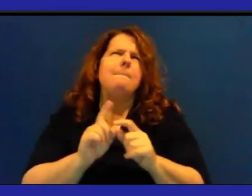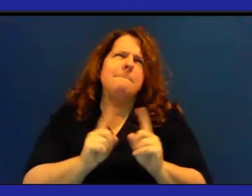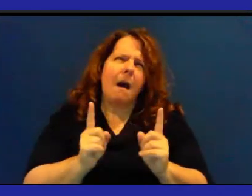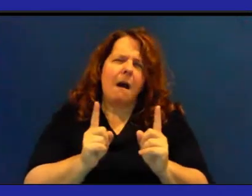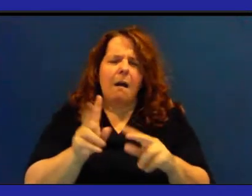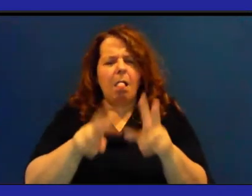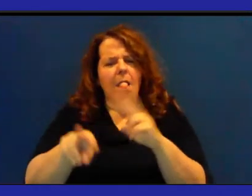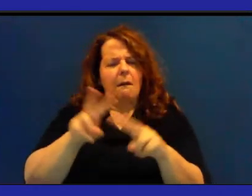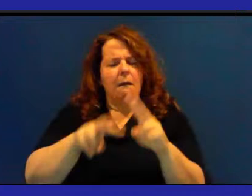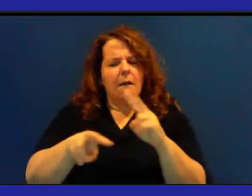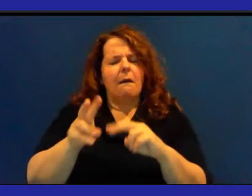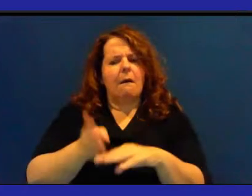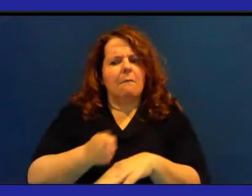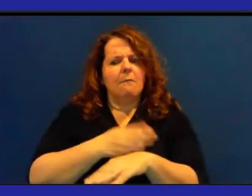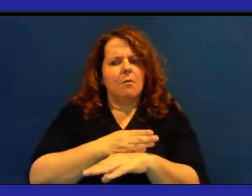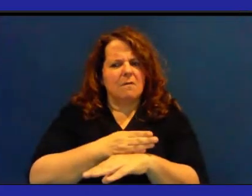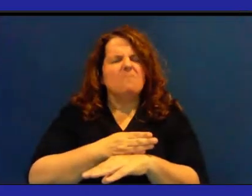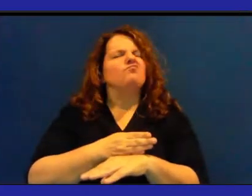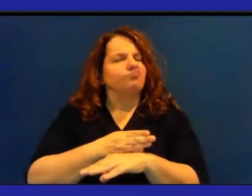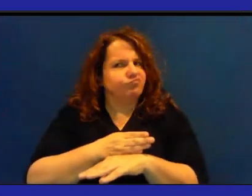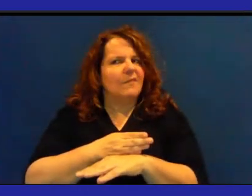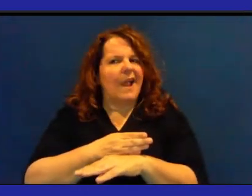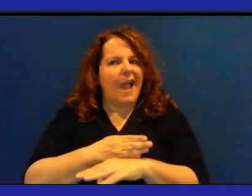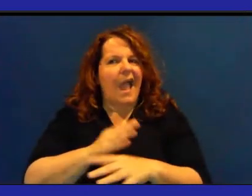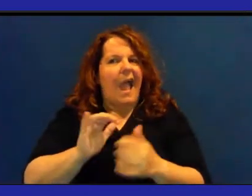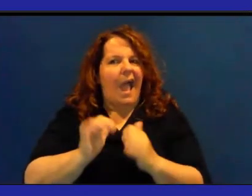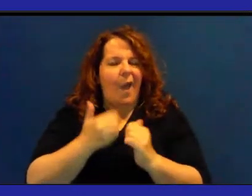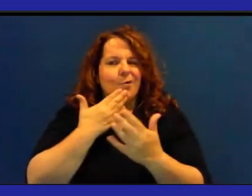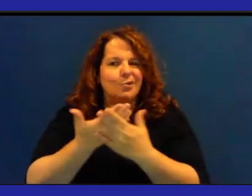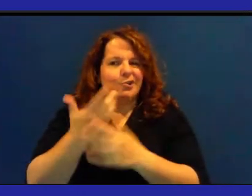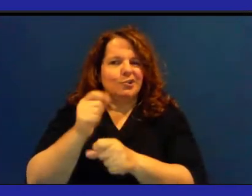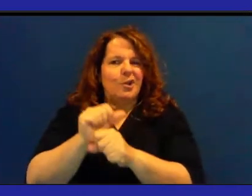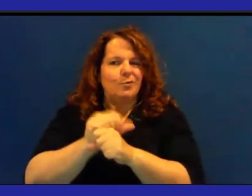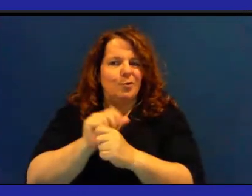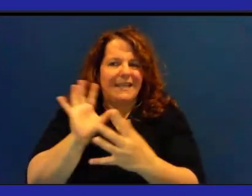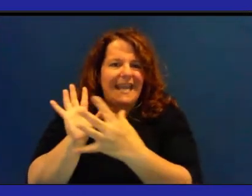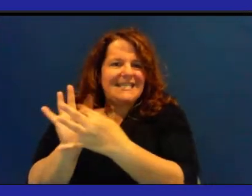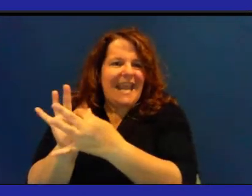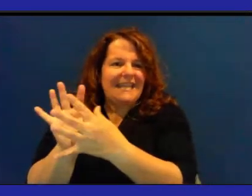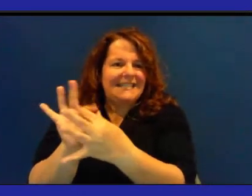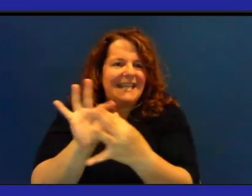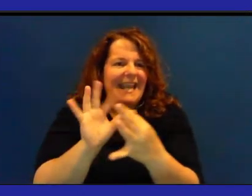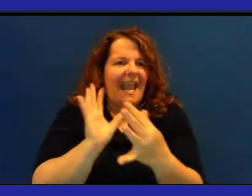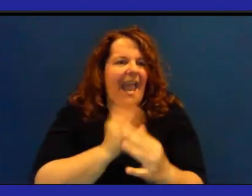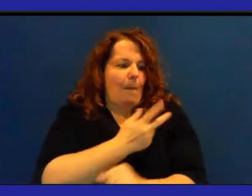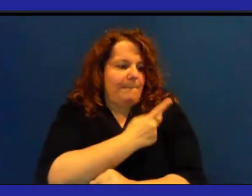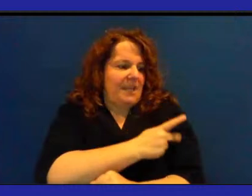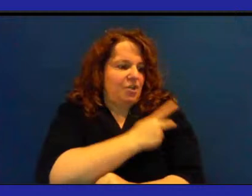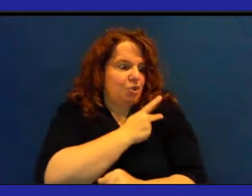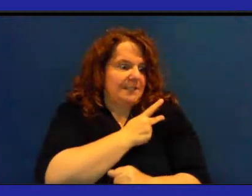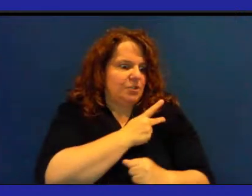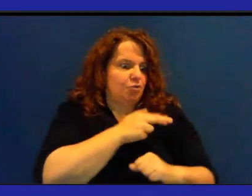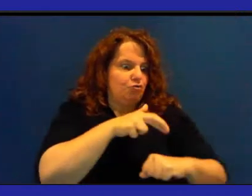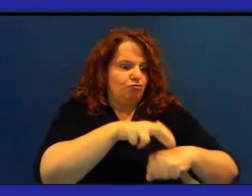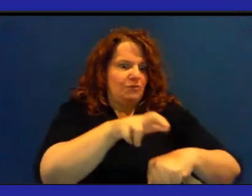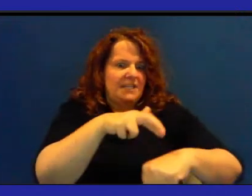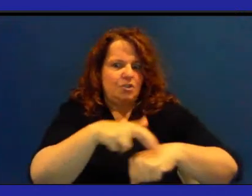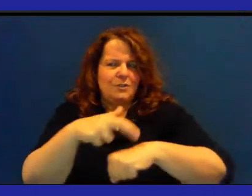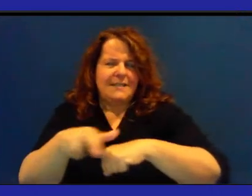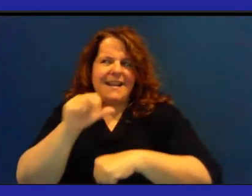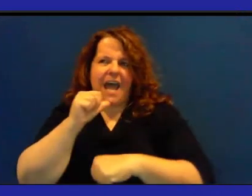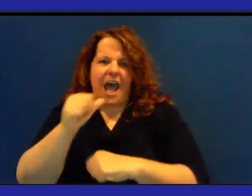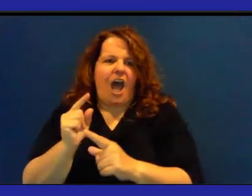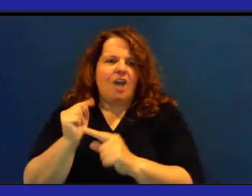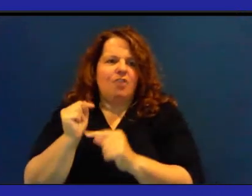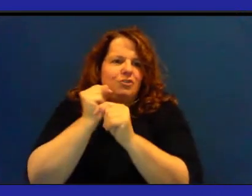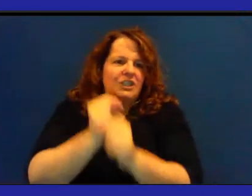an illustrative and powerful example of how good a job we are doing connecting our patients to resources that are not necessarily traditional health